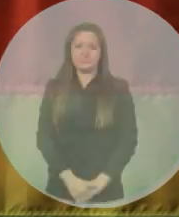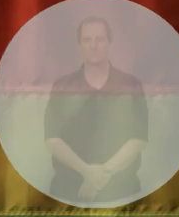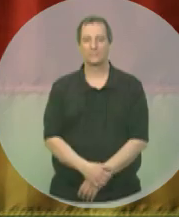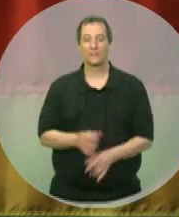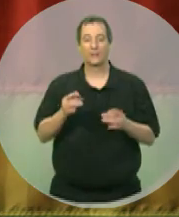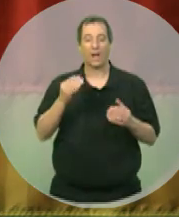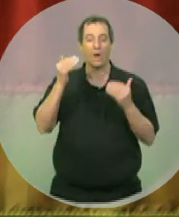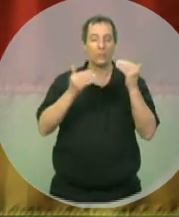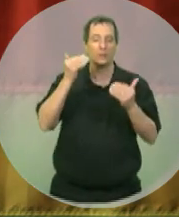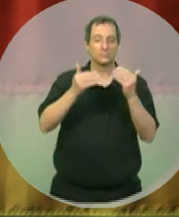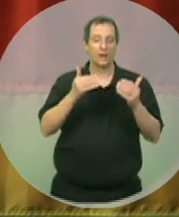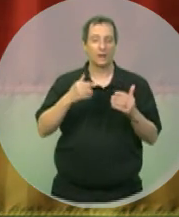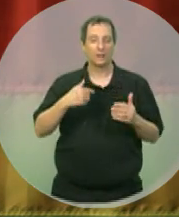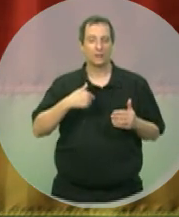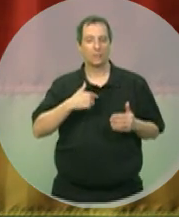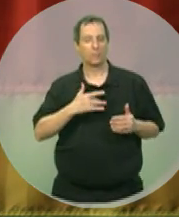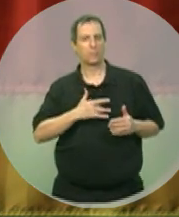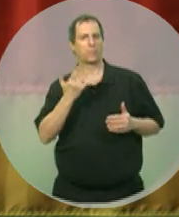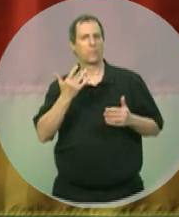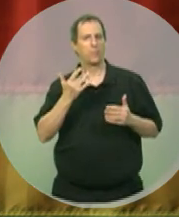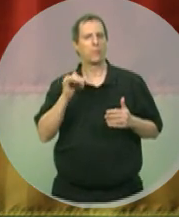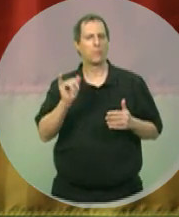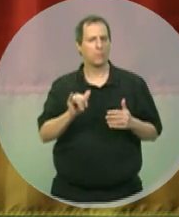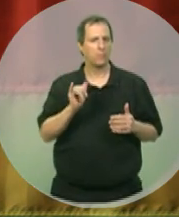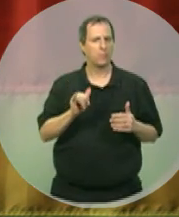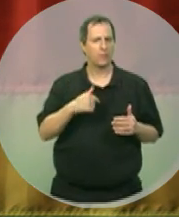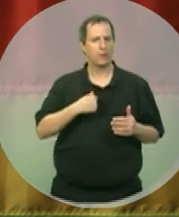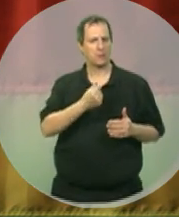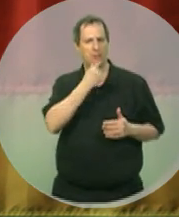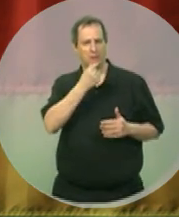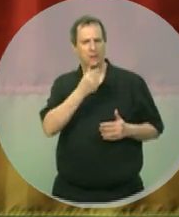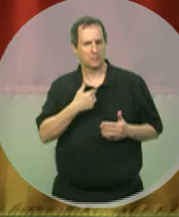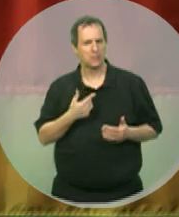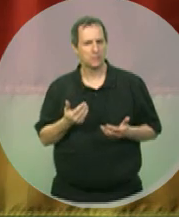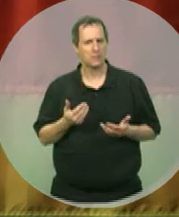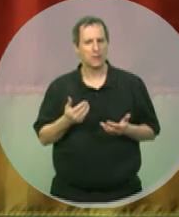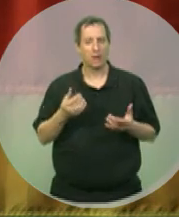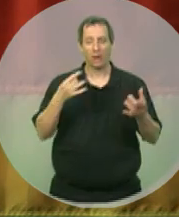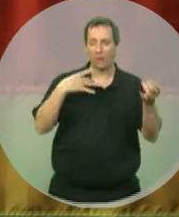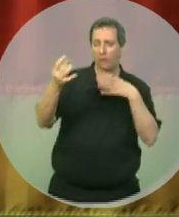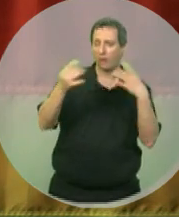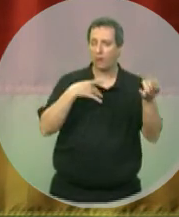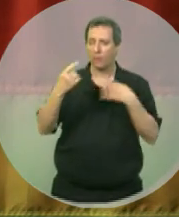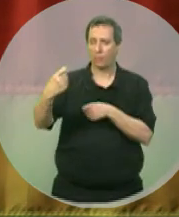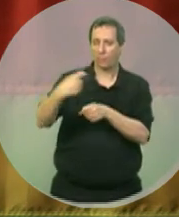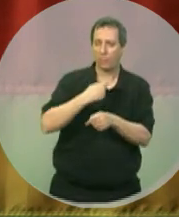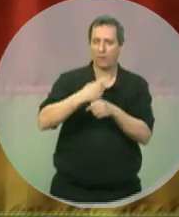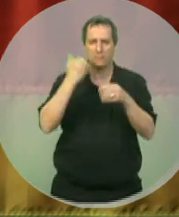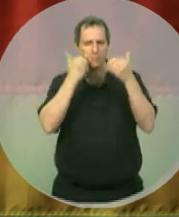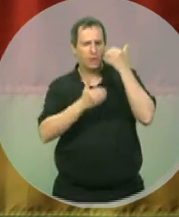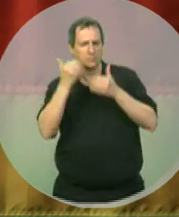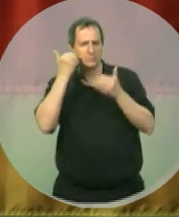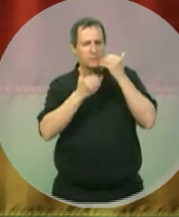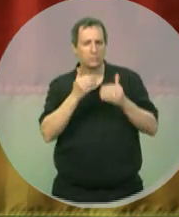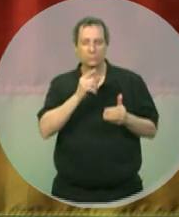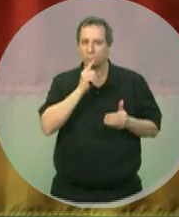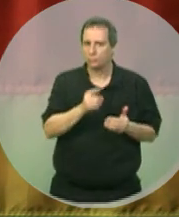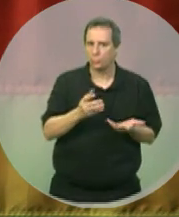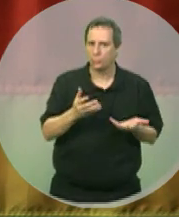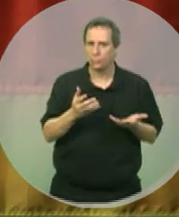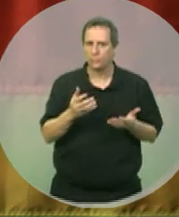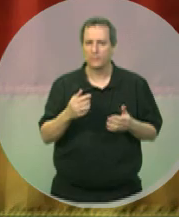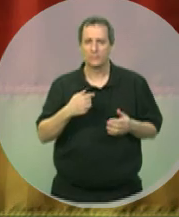really realized I was gay was in my teenage years. I got a lot of name calling, definitely. I didn't suffer